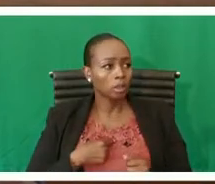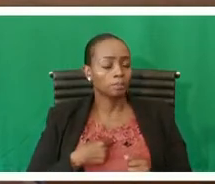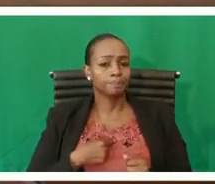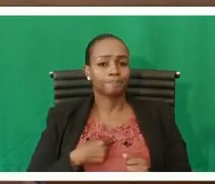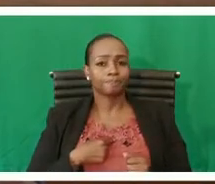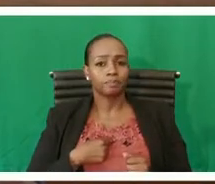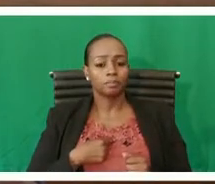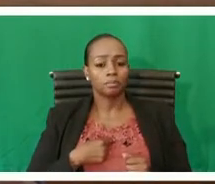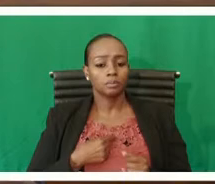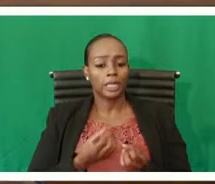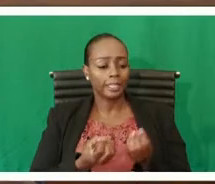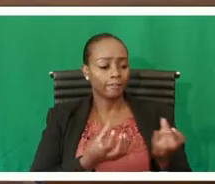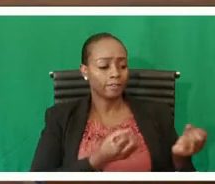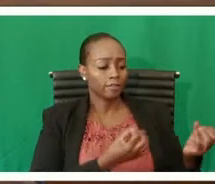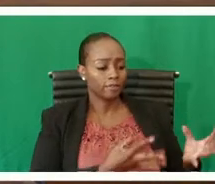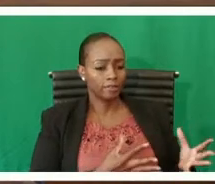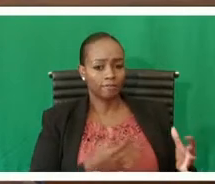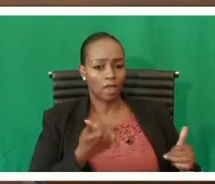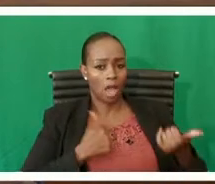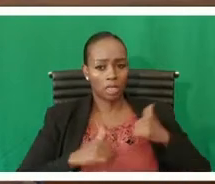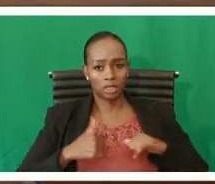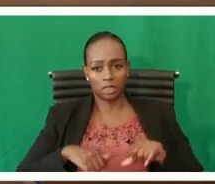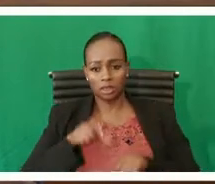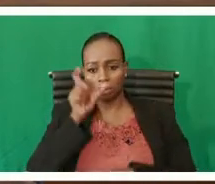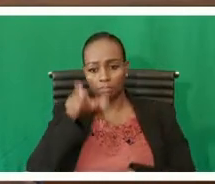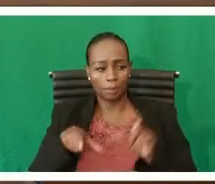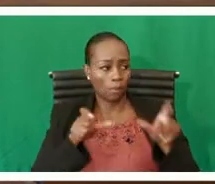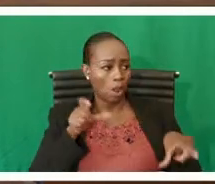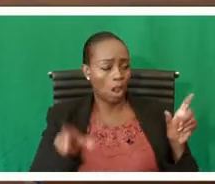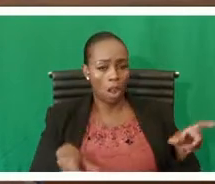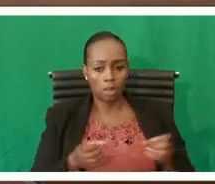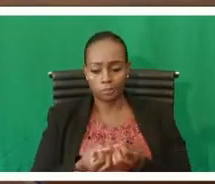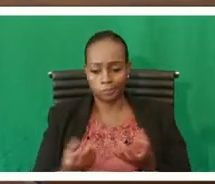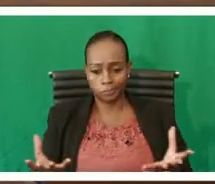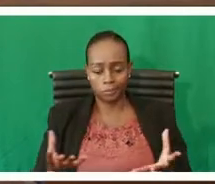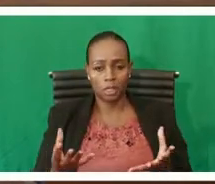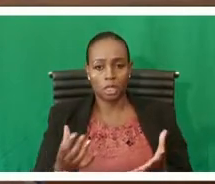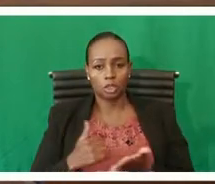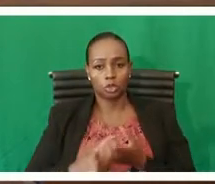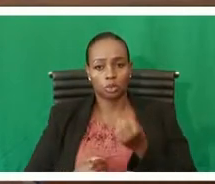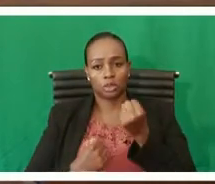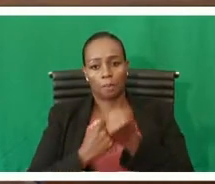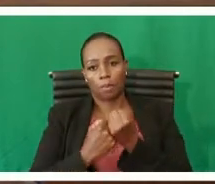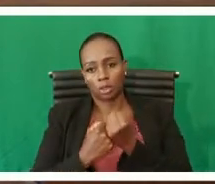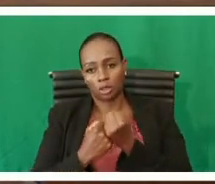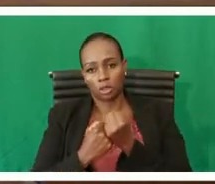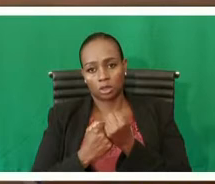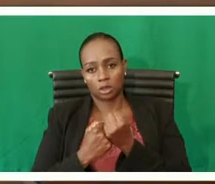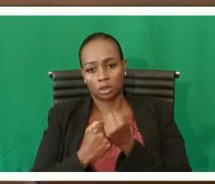and athletes to address the financial distress many were facing.